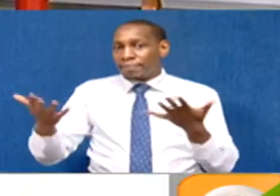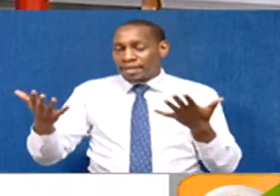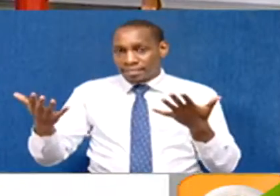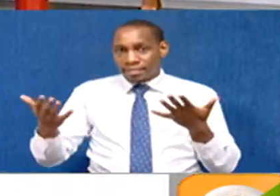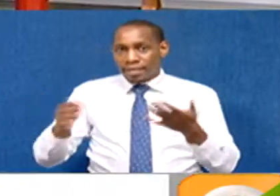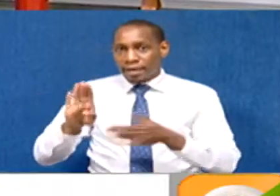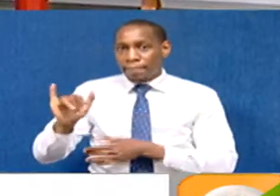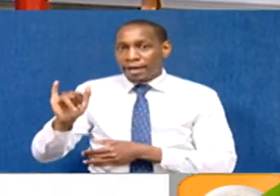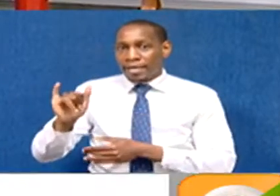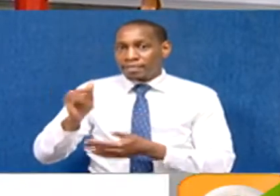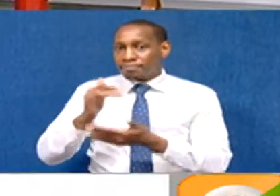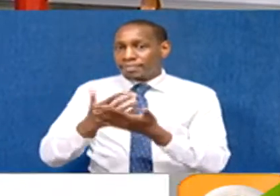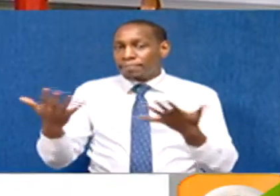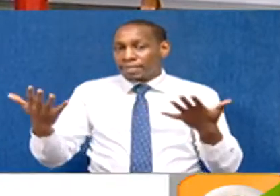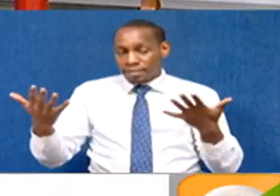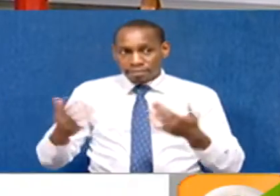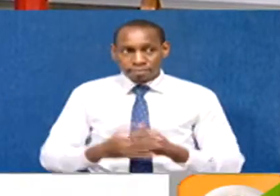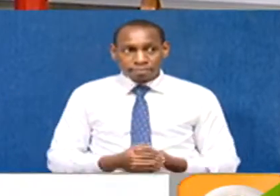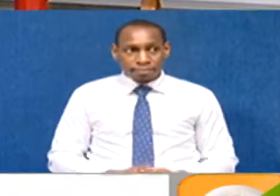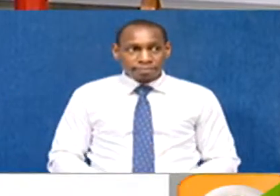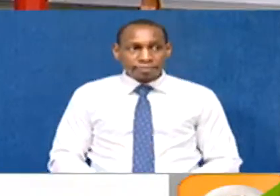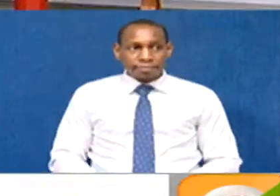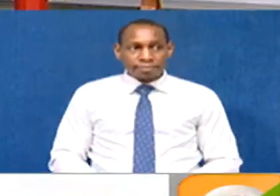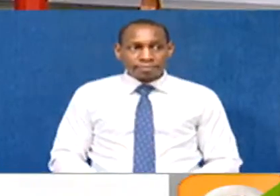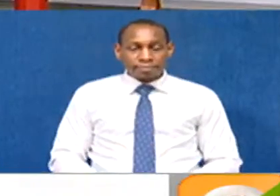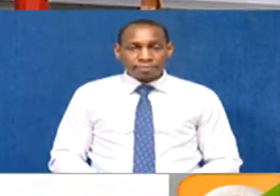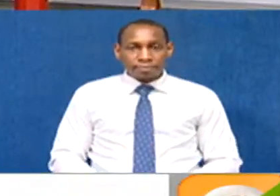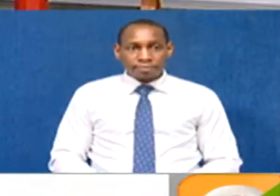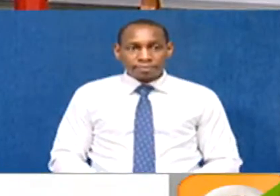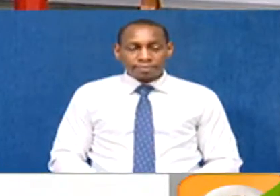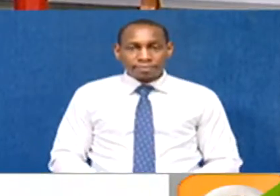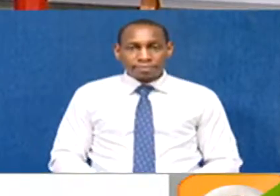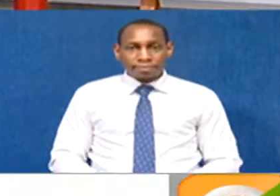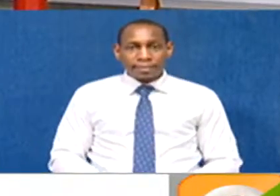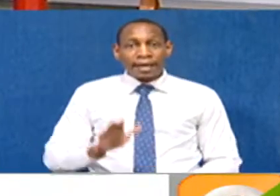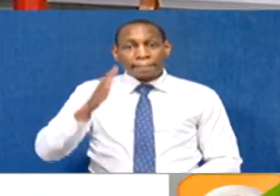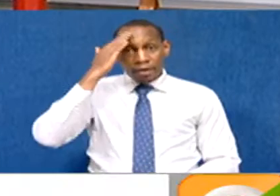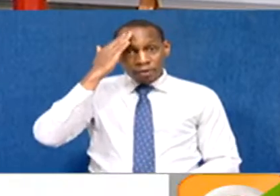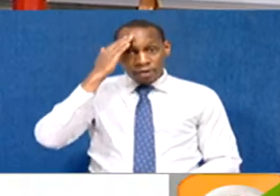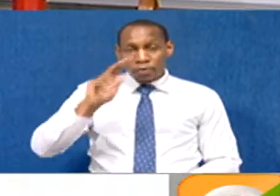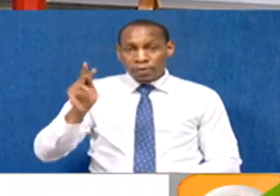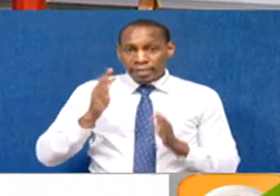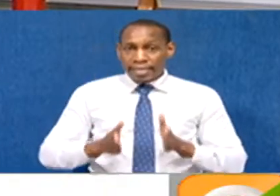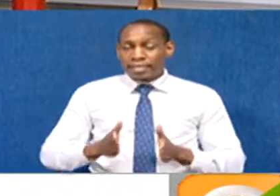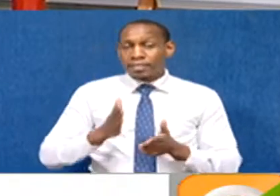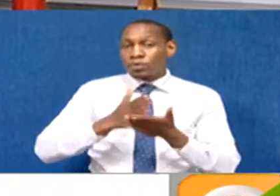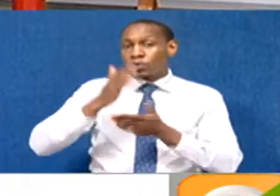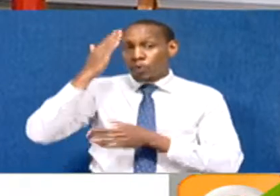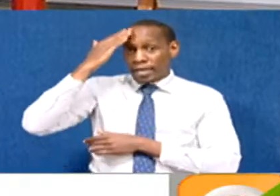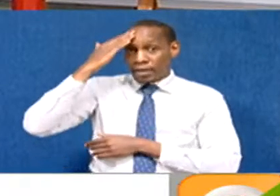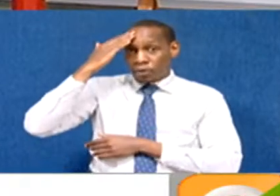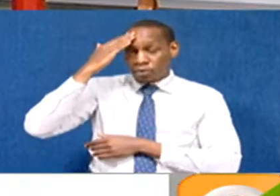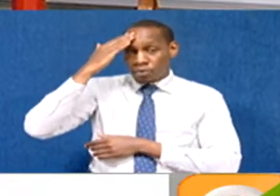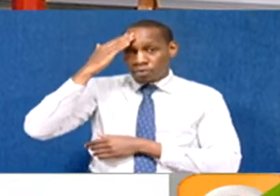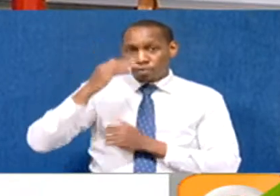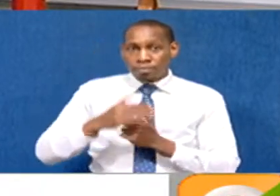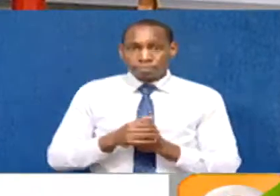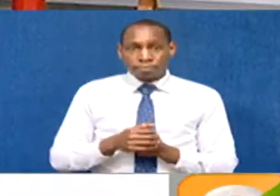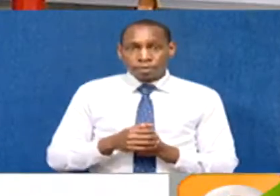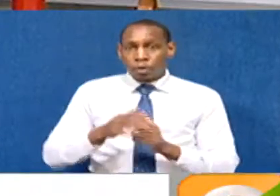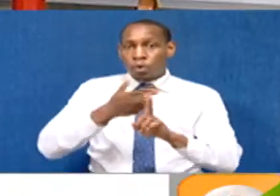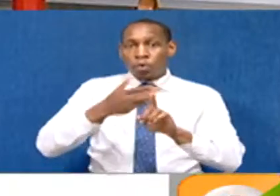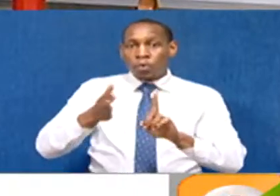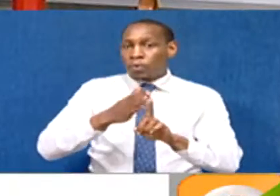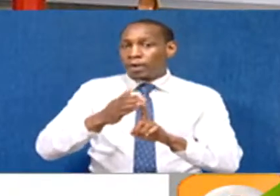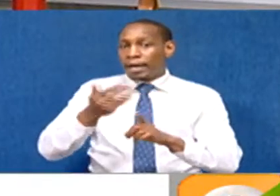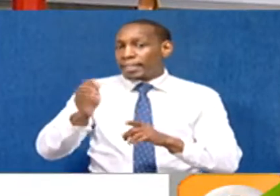lying. By something. You know, Gladys, Kenyans know. You know, you will convince nobody. You better